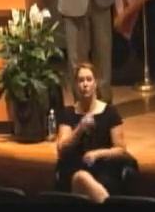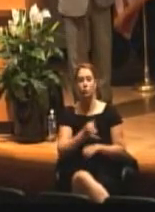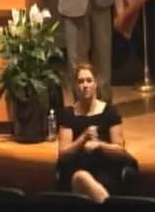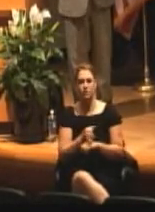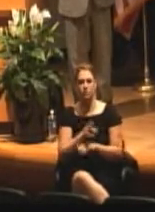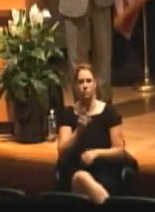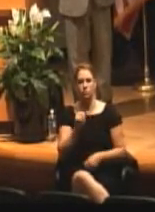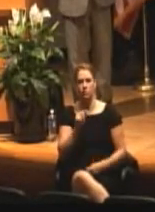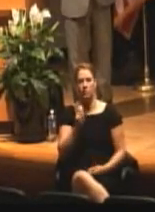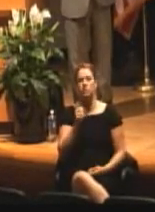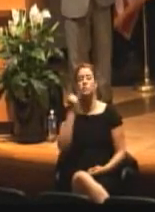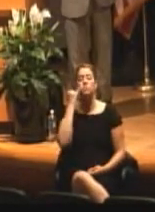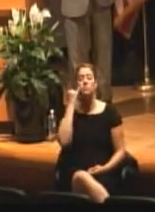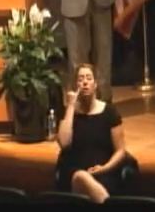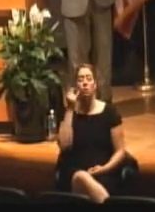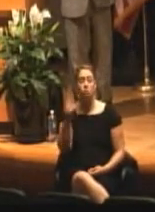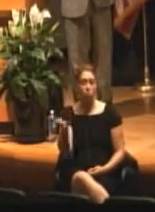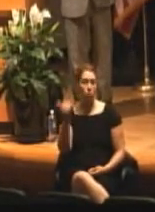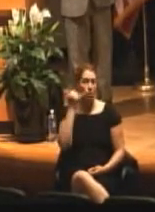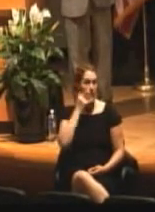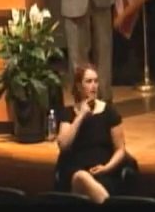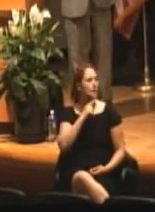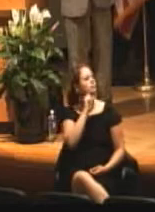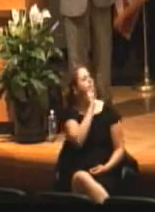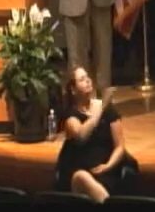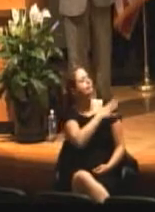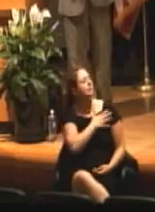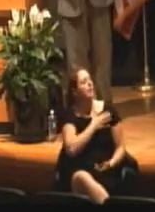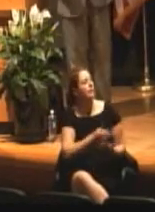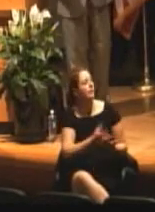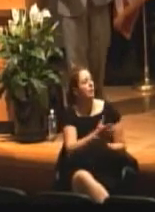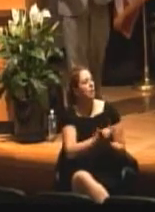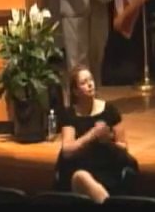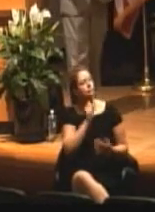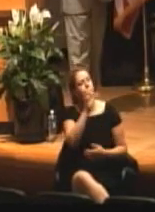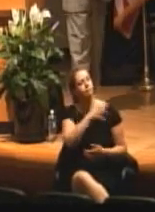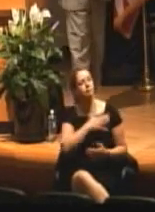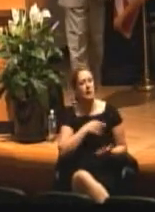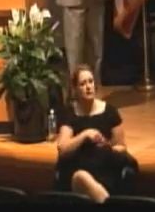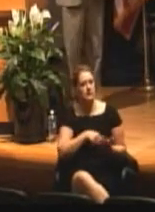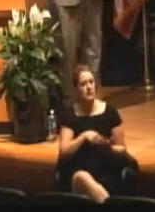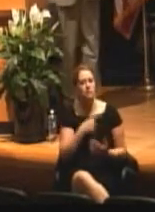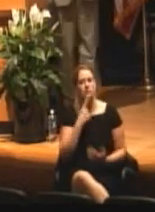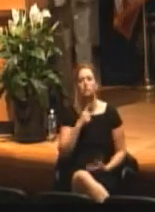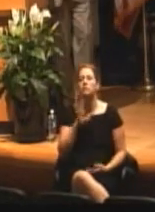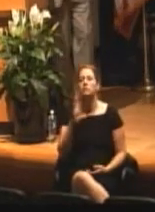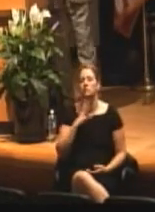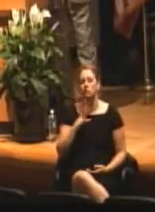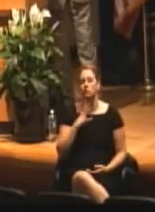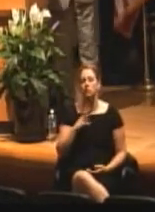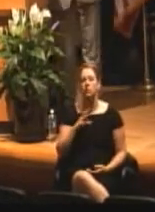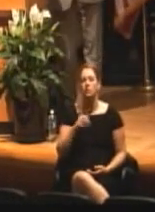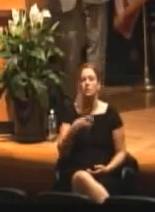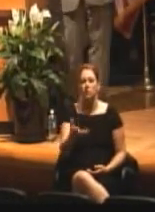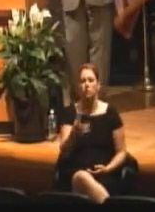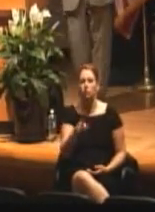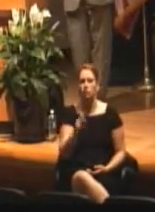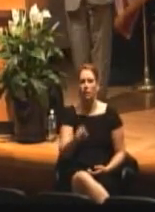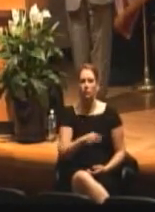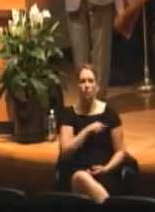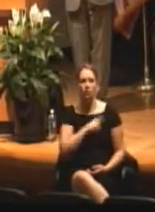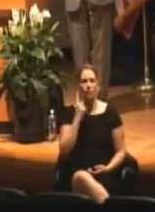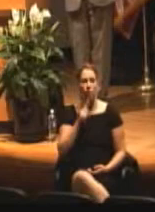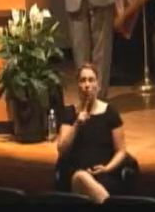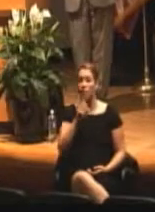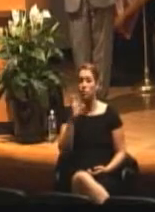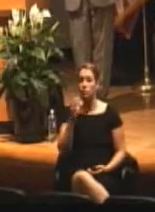say you called me up and I run everything and you say, here's my income and debt. And I would say, you know, Mrs. Barr, here's what you can qualify for, $100,000